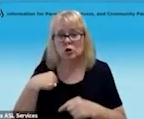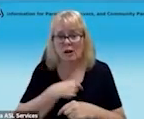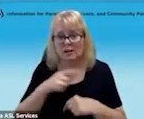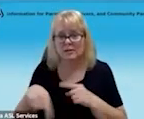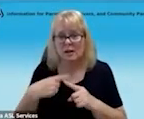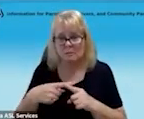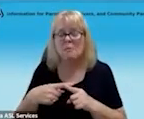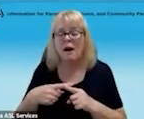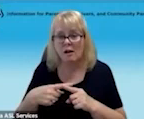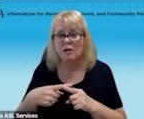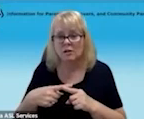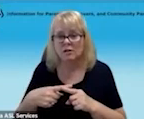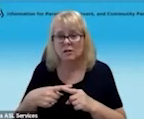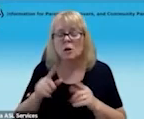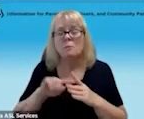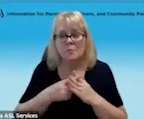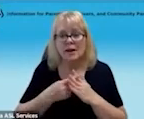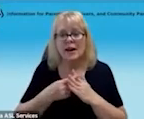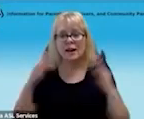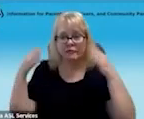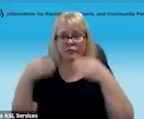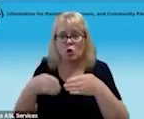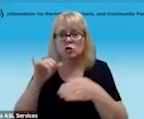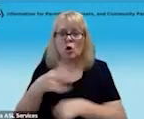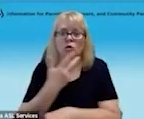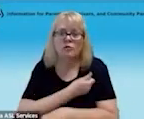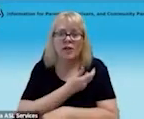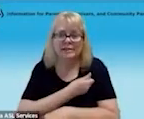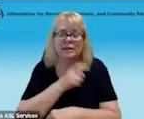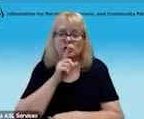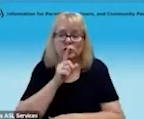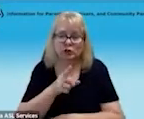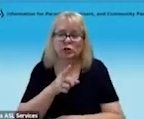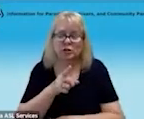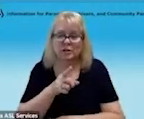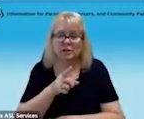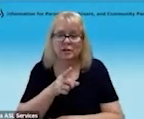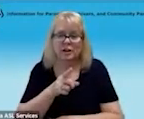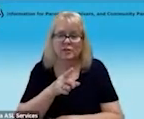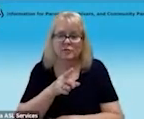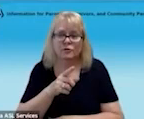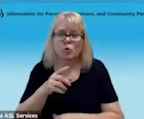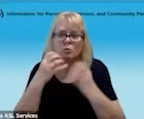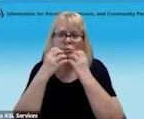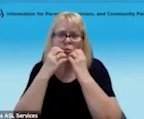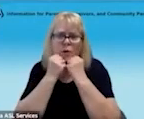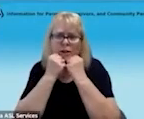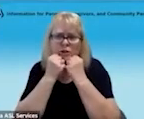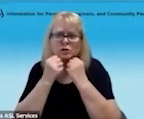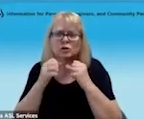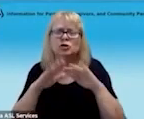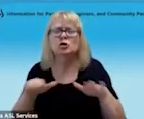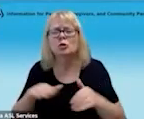terms of building their capacity to address family issues more, they were much more willing to listen to us in terms